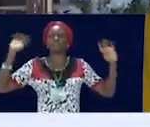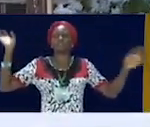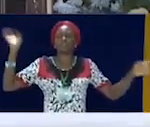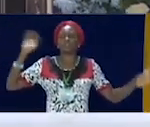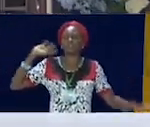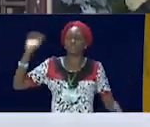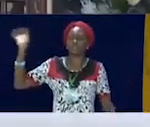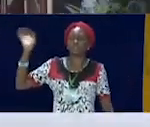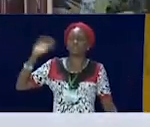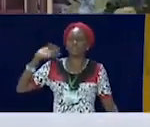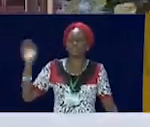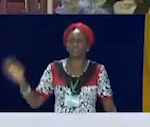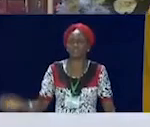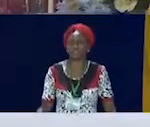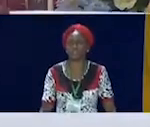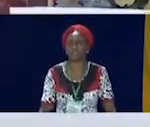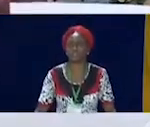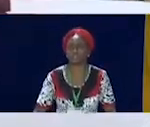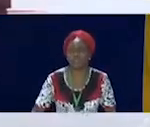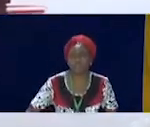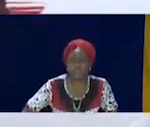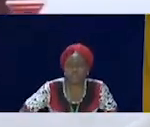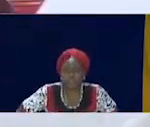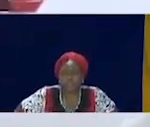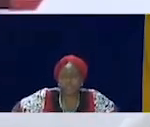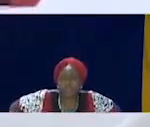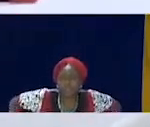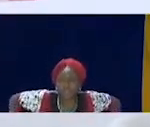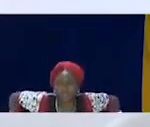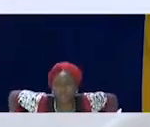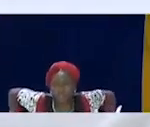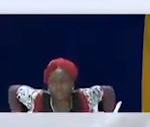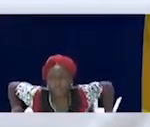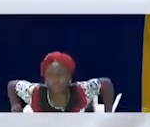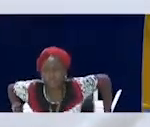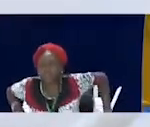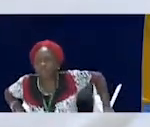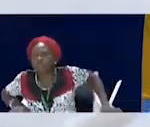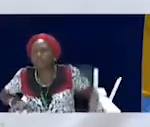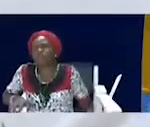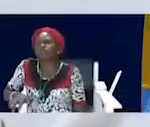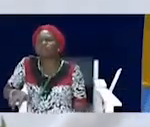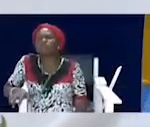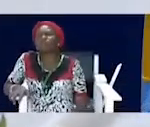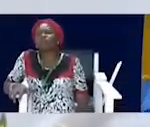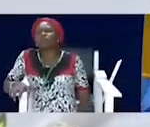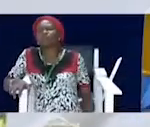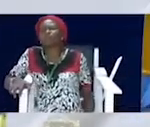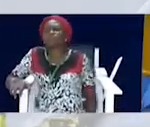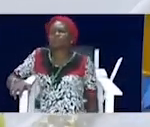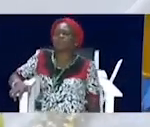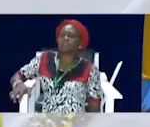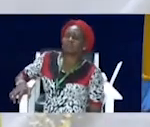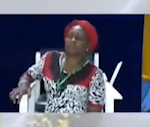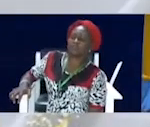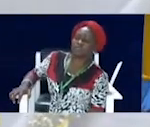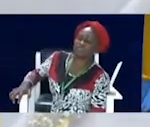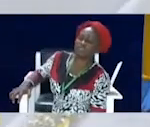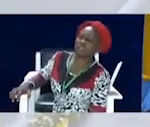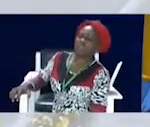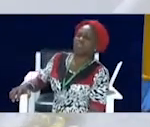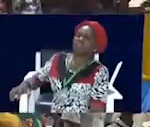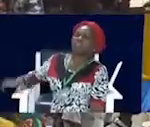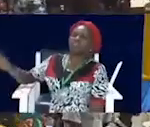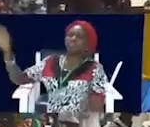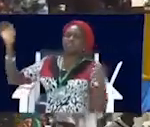mokoshetere makatande. Kiro mokoronde. Kande kere mokorondere